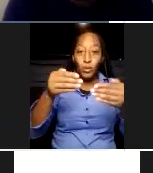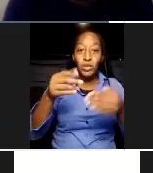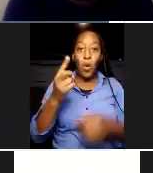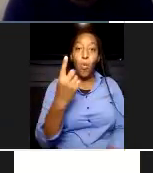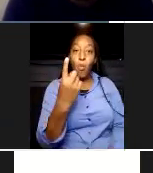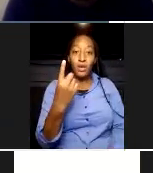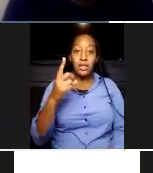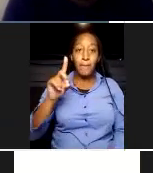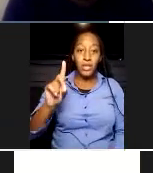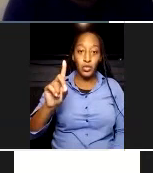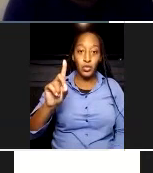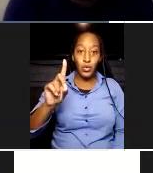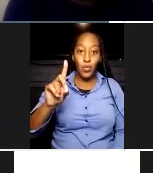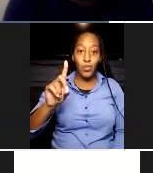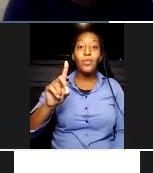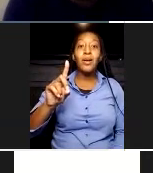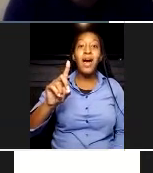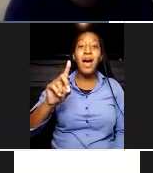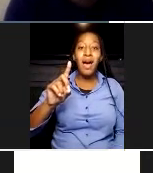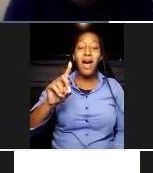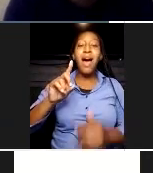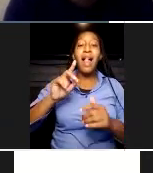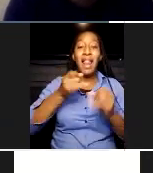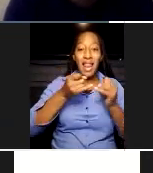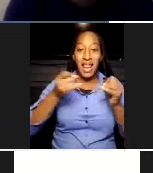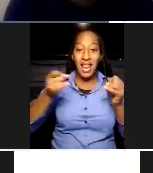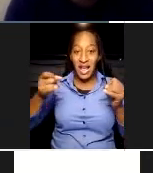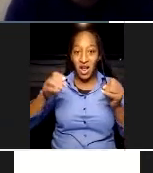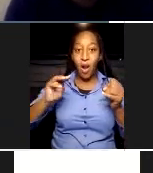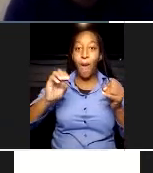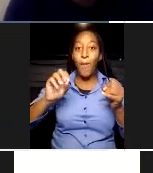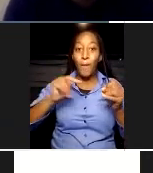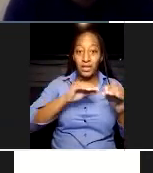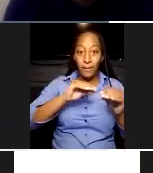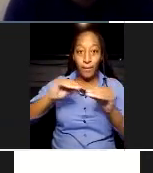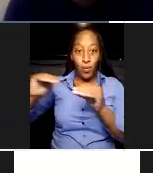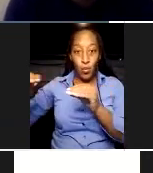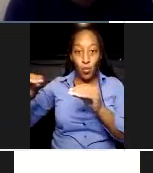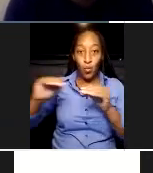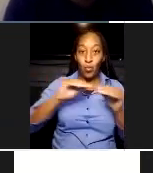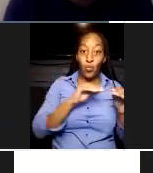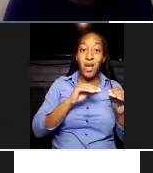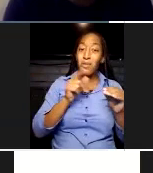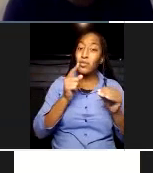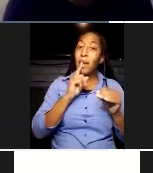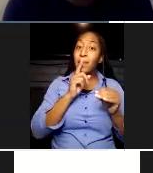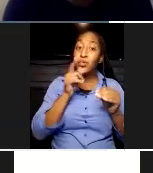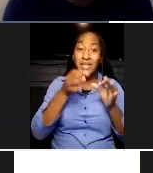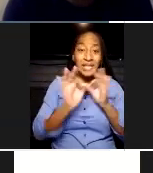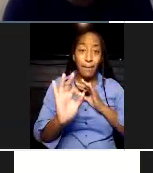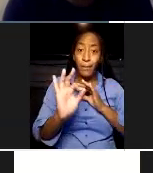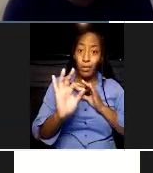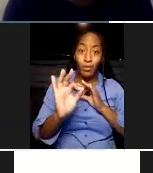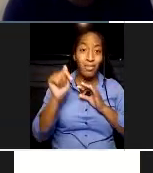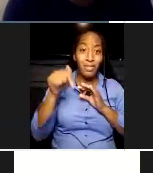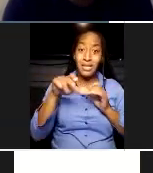one-dimensional linear momentum, okay? So we try to keep it simple because it's an introductory course. And also